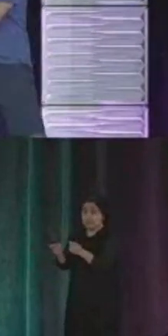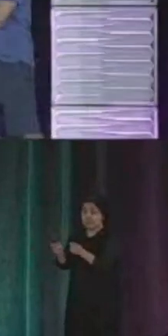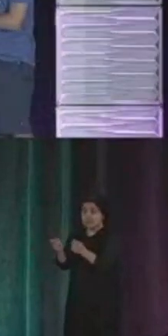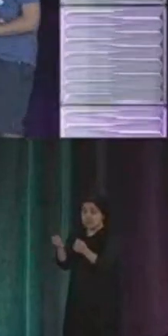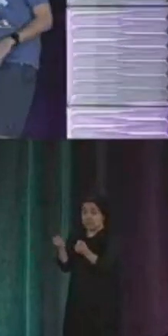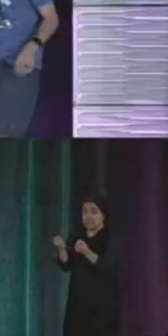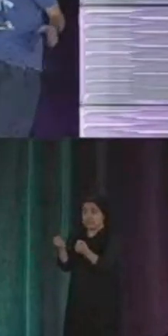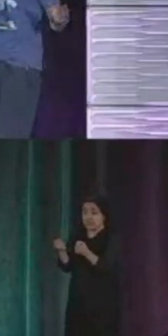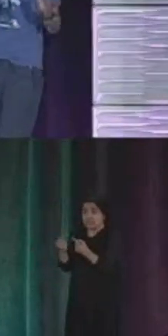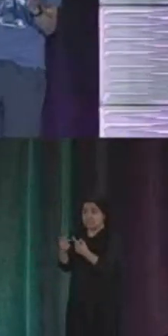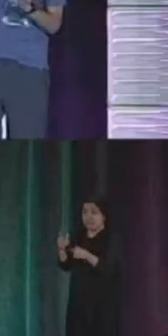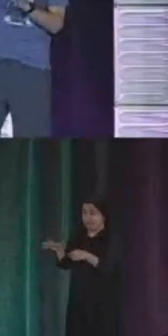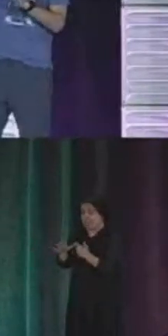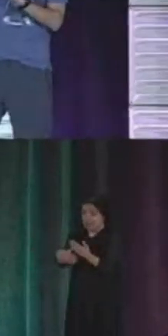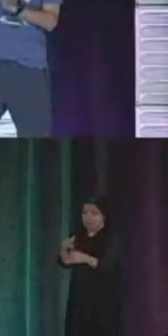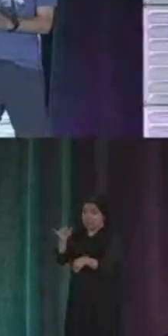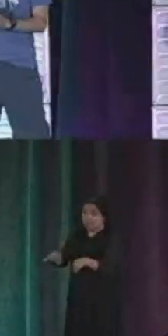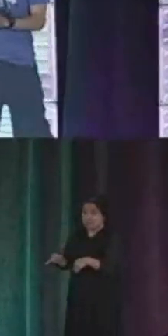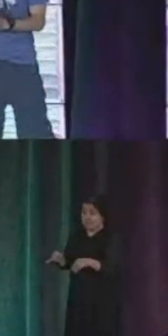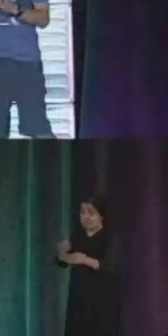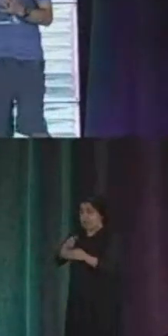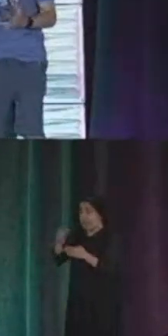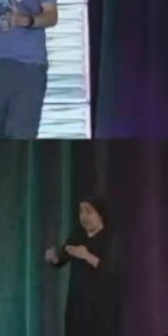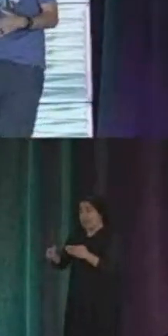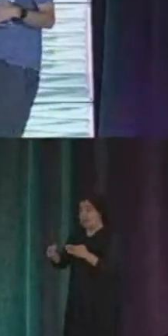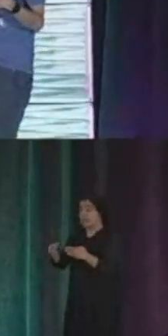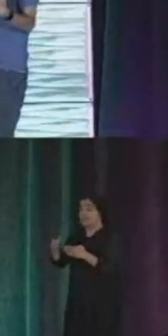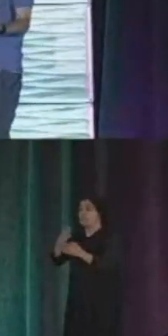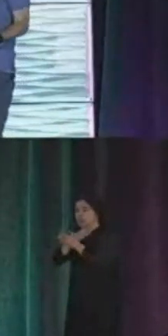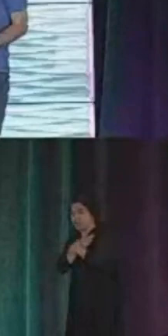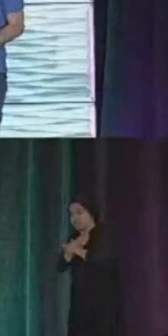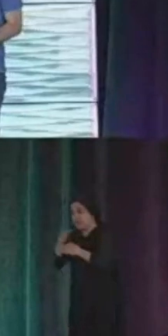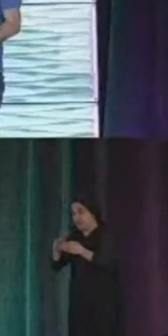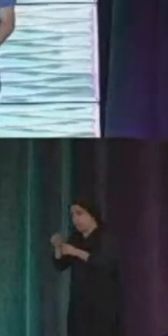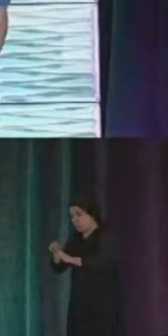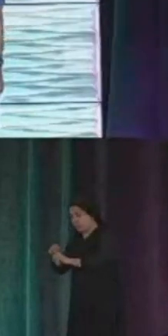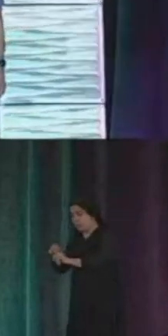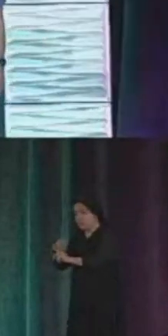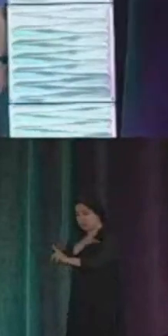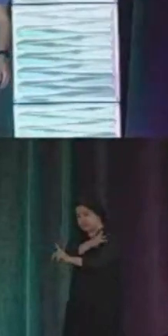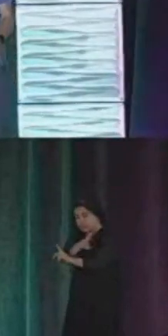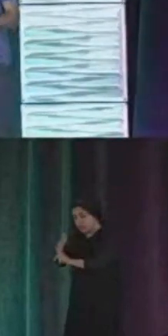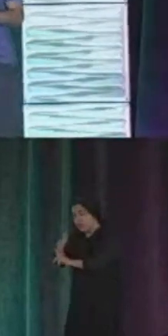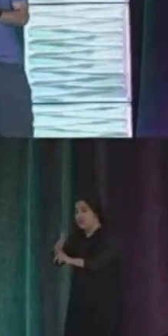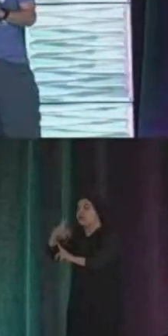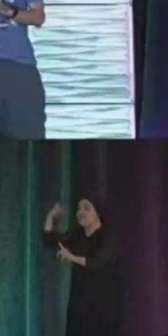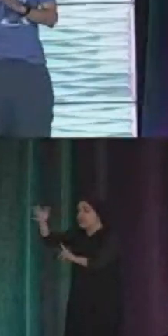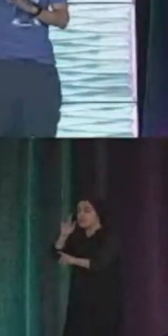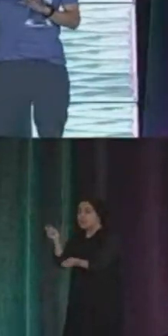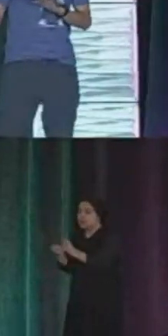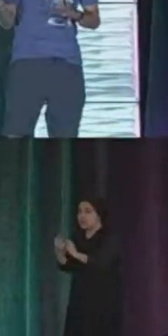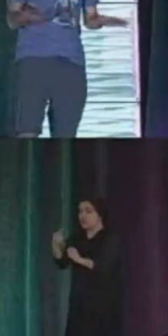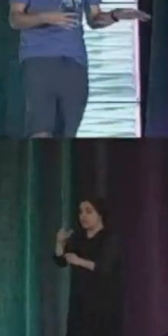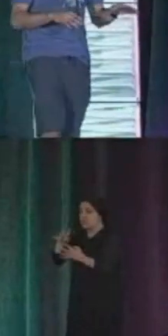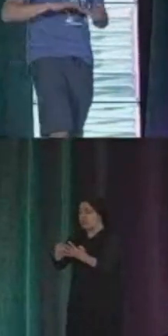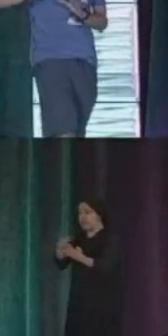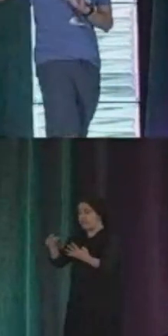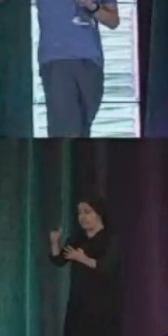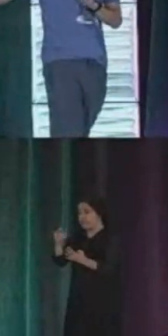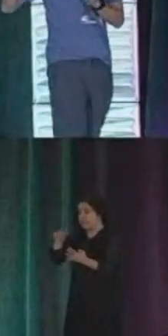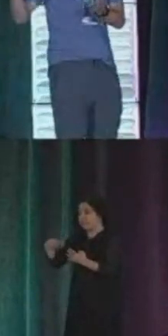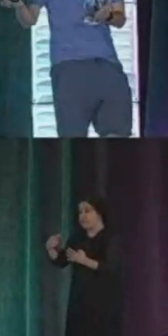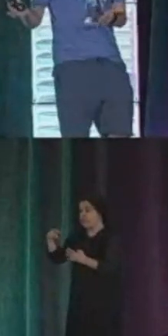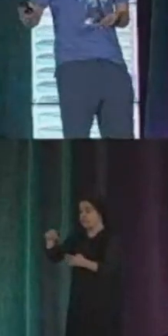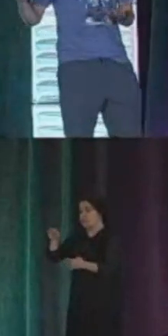delete all that. And we'll keep our endpoints, our REST endpoints or whatever. Eventually, we'll create GraphQL and just